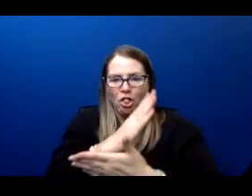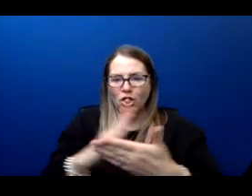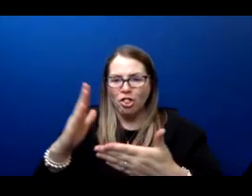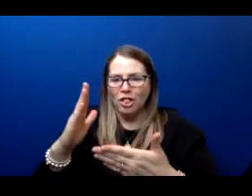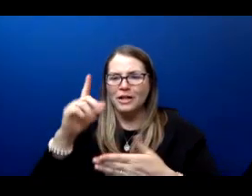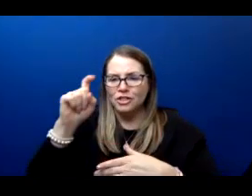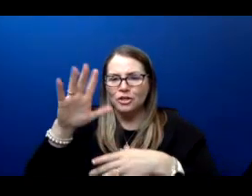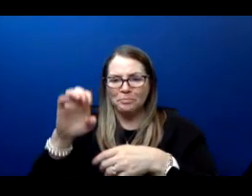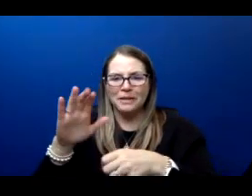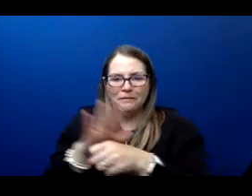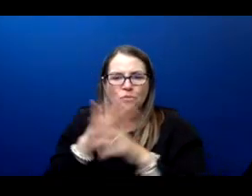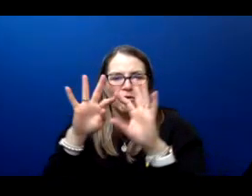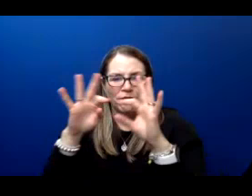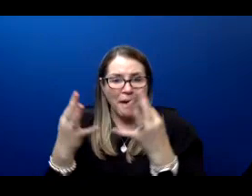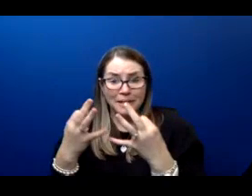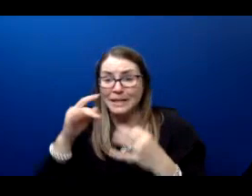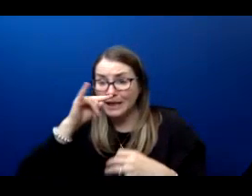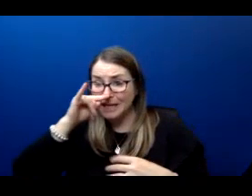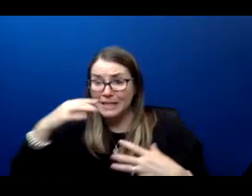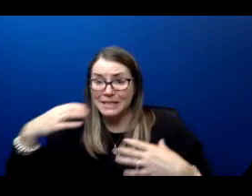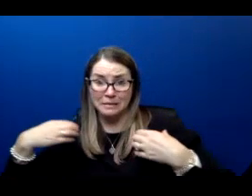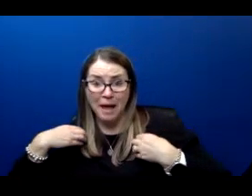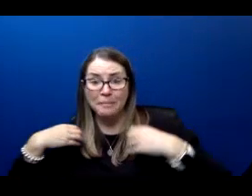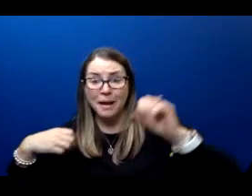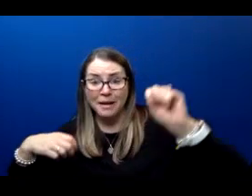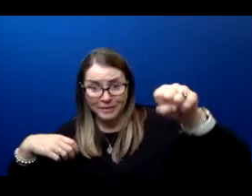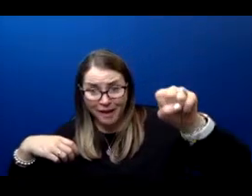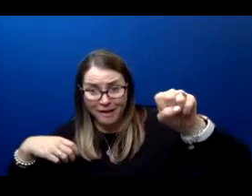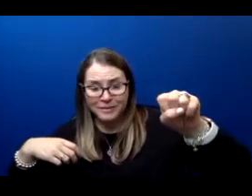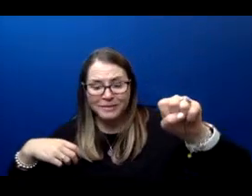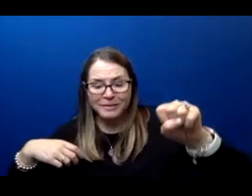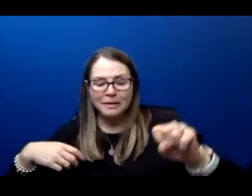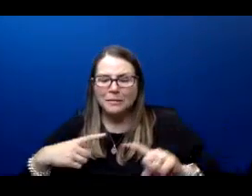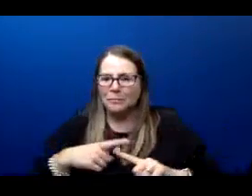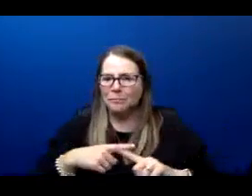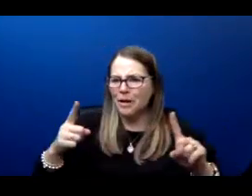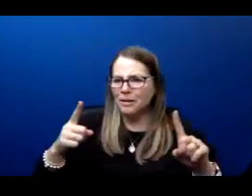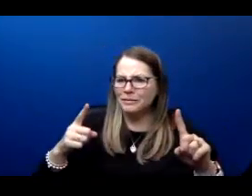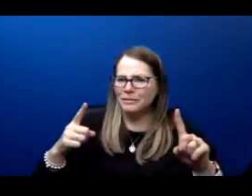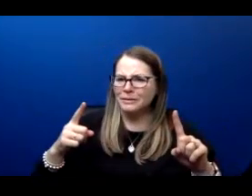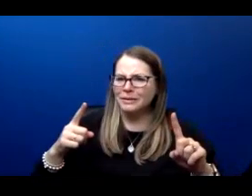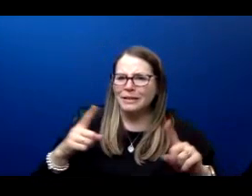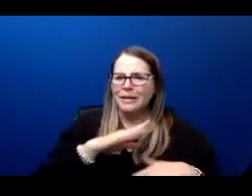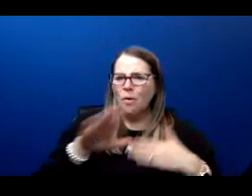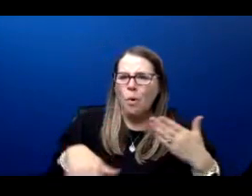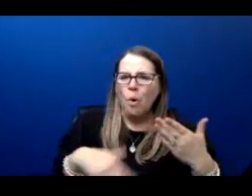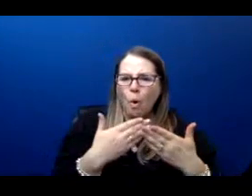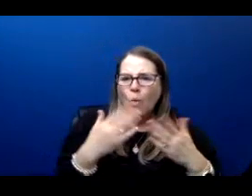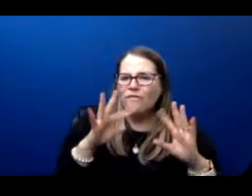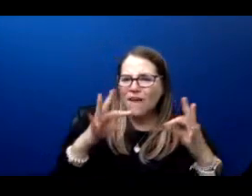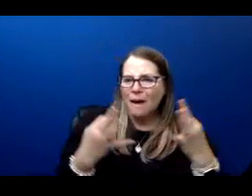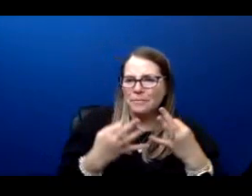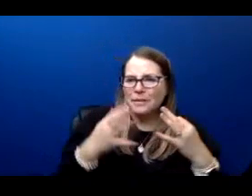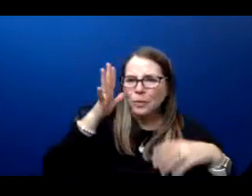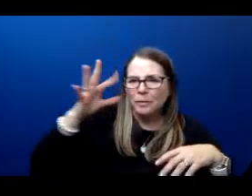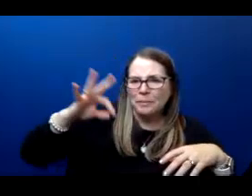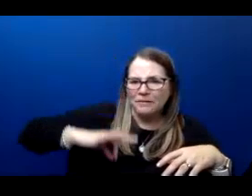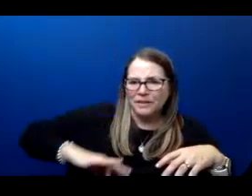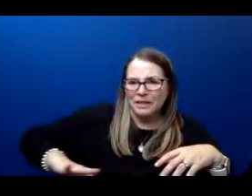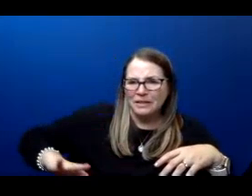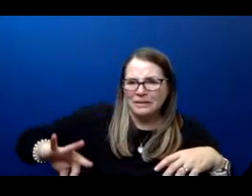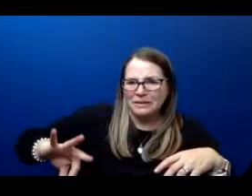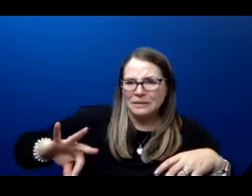going to get their pens and all that great stuff, but there's so many other things that a whole family, it's the whole person, the whole family that benefits.